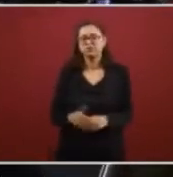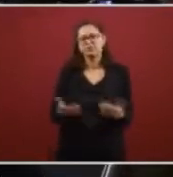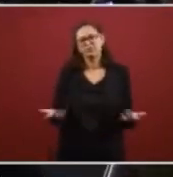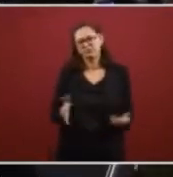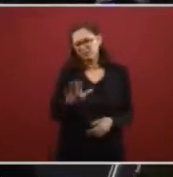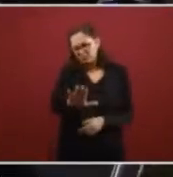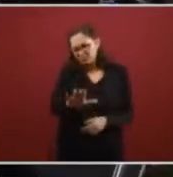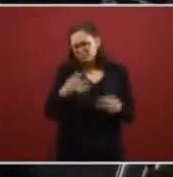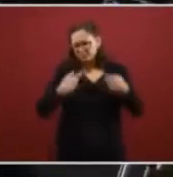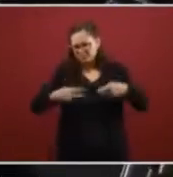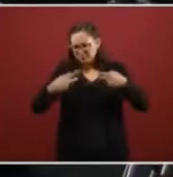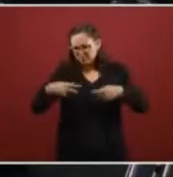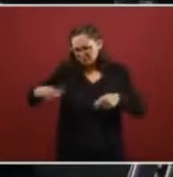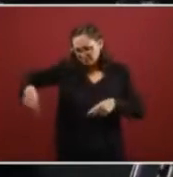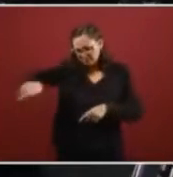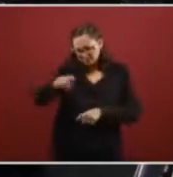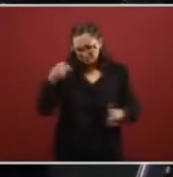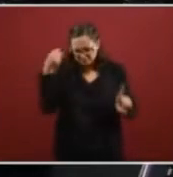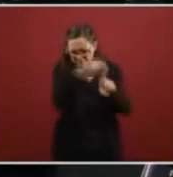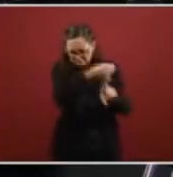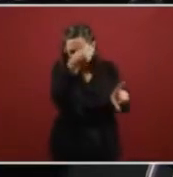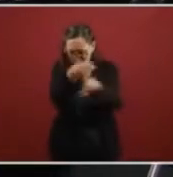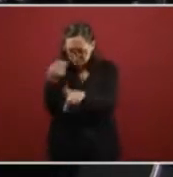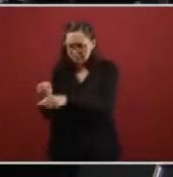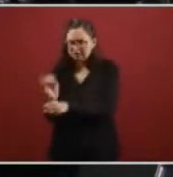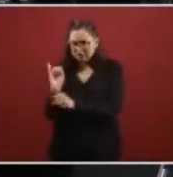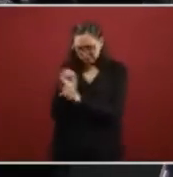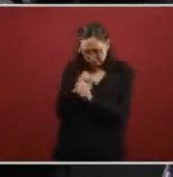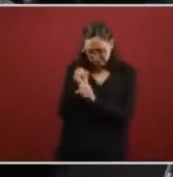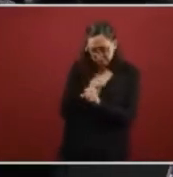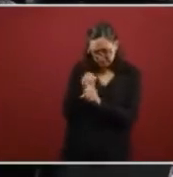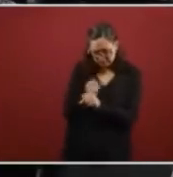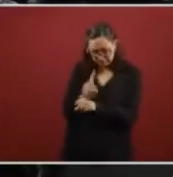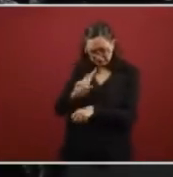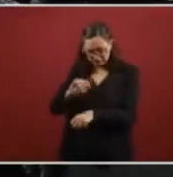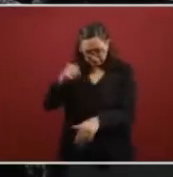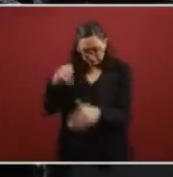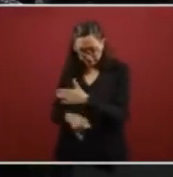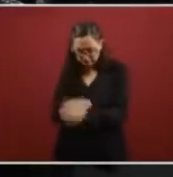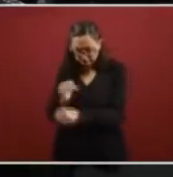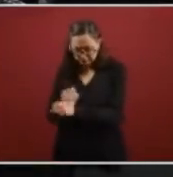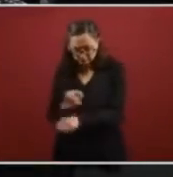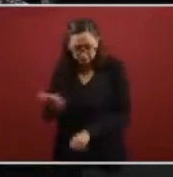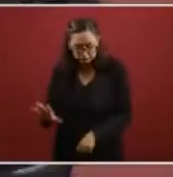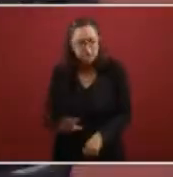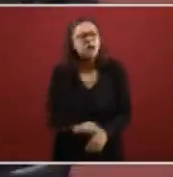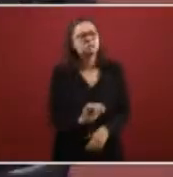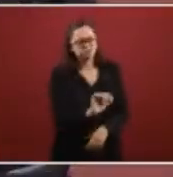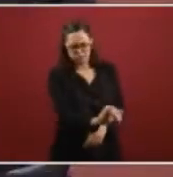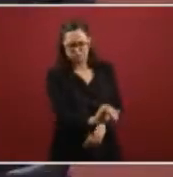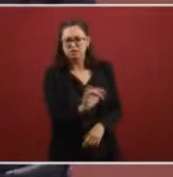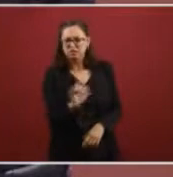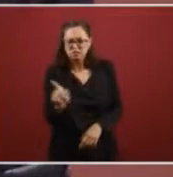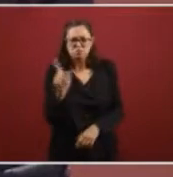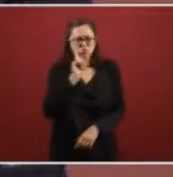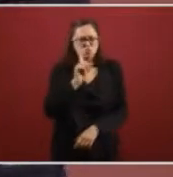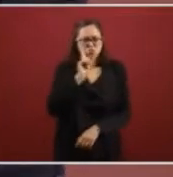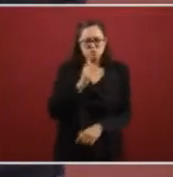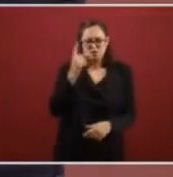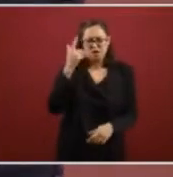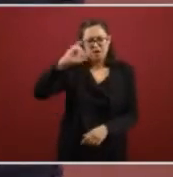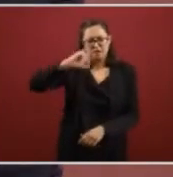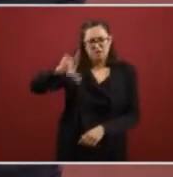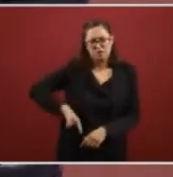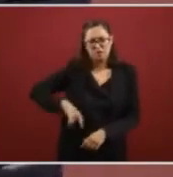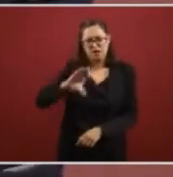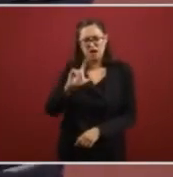But, Mr. President, they should investigate who's those that were attacking, of course. Claudia is going to be